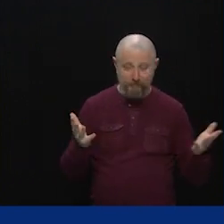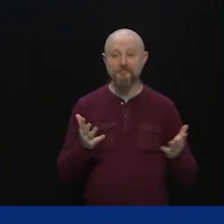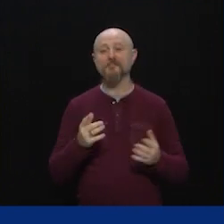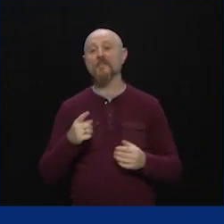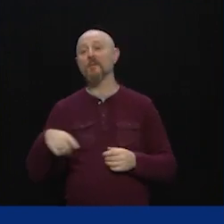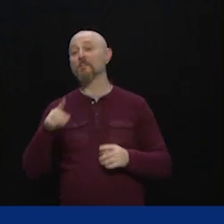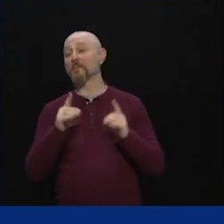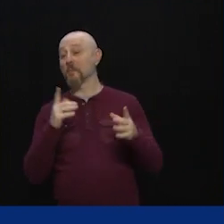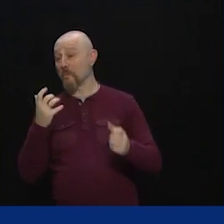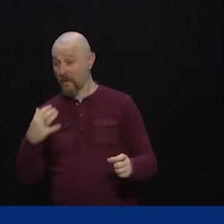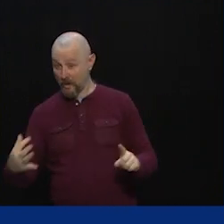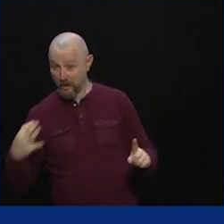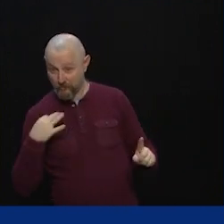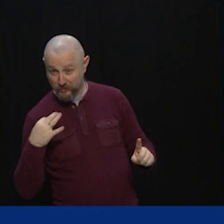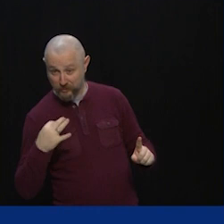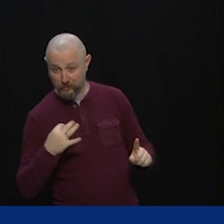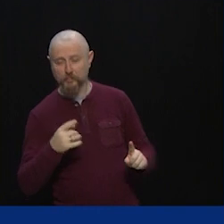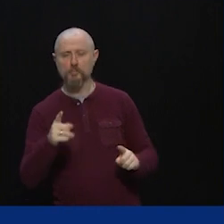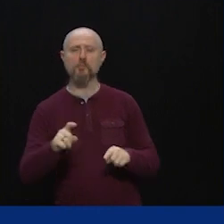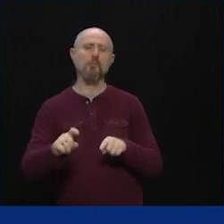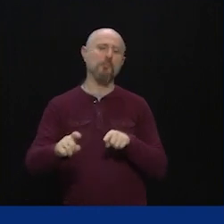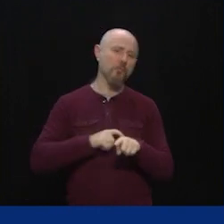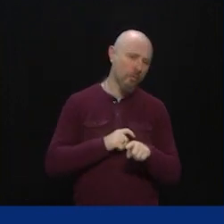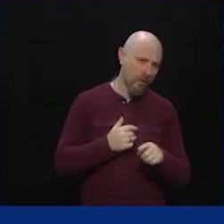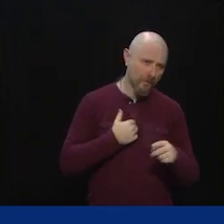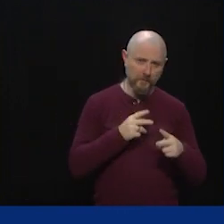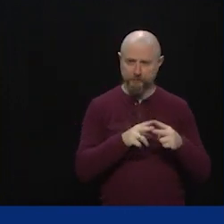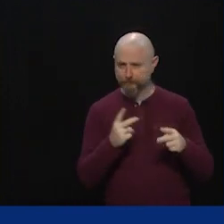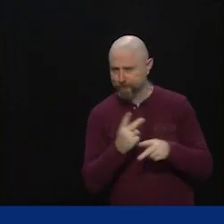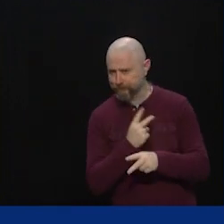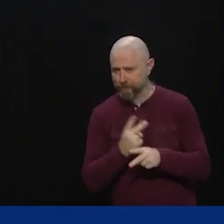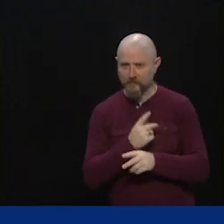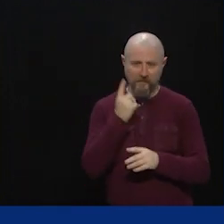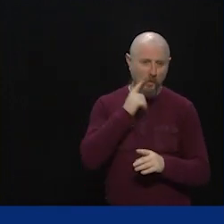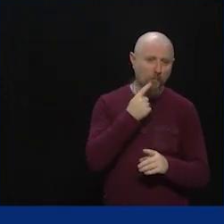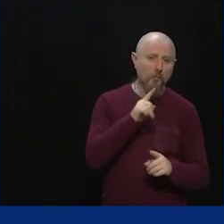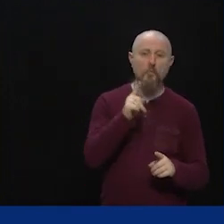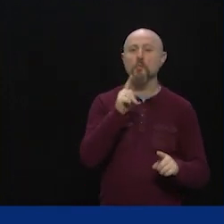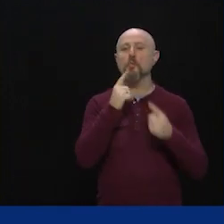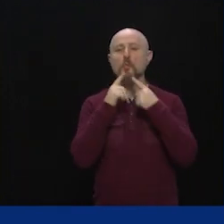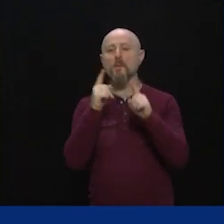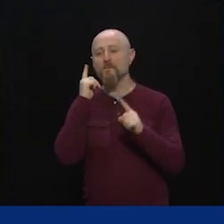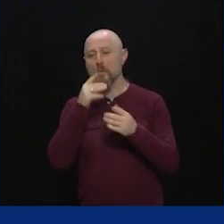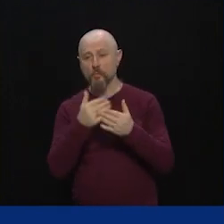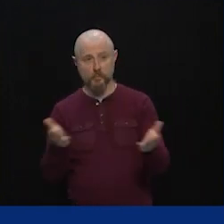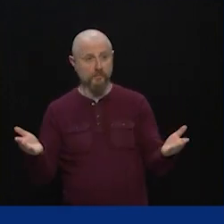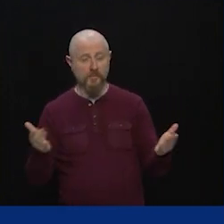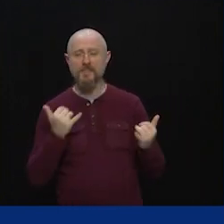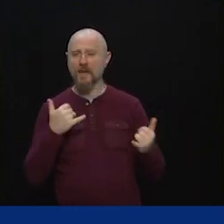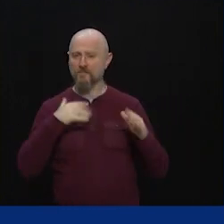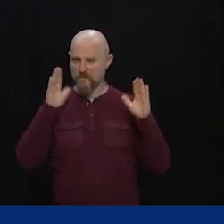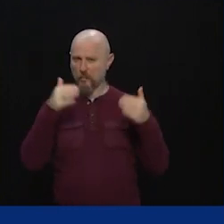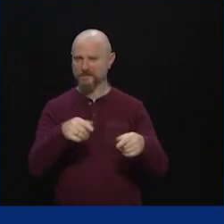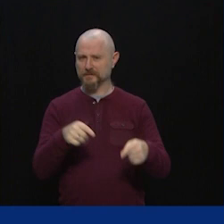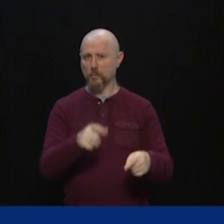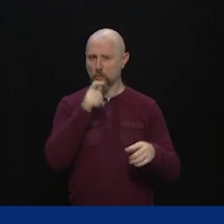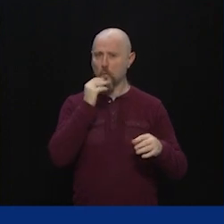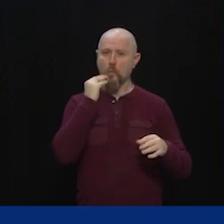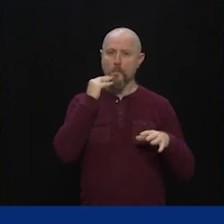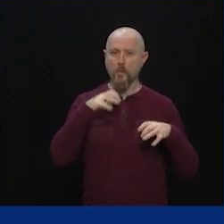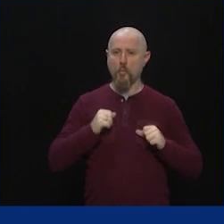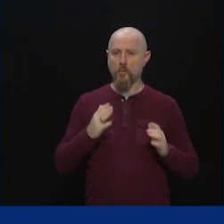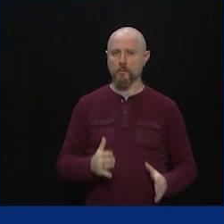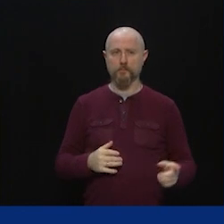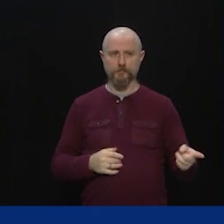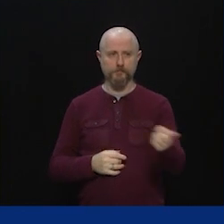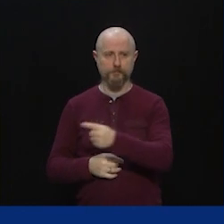else make a phone call here to find out how that works for them. So that's what we're focusing on. You know what we need to do?